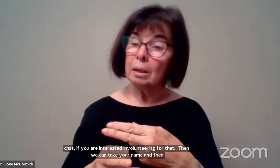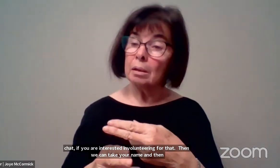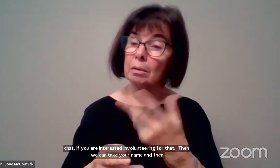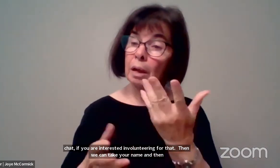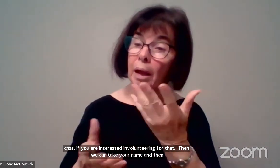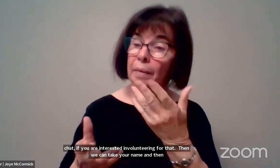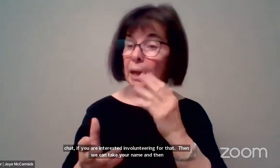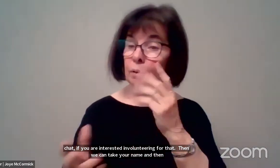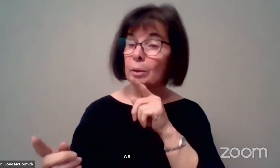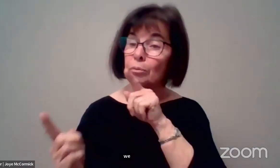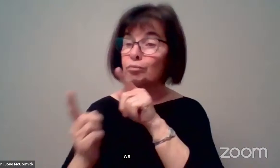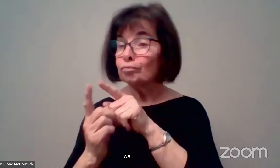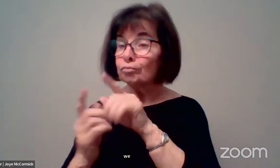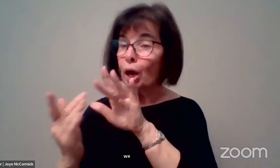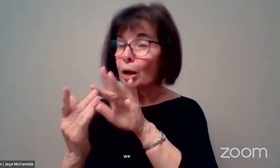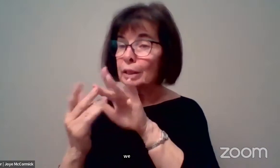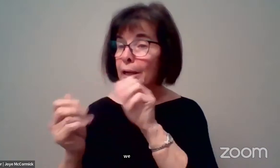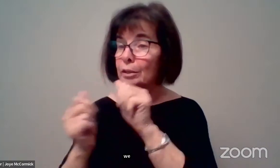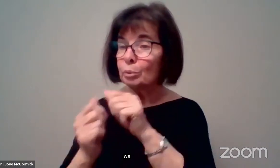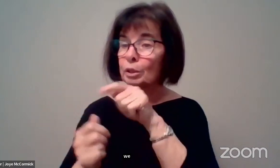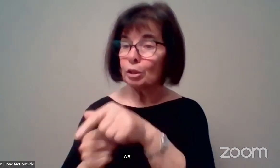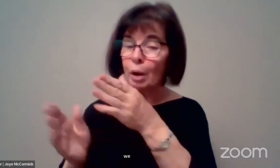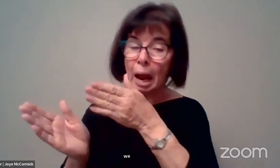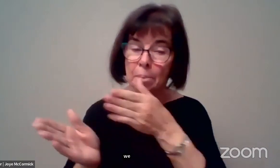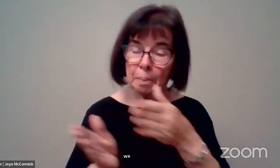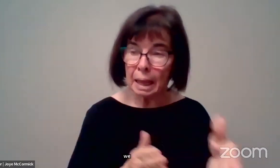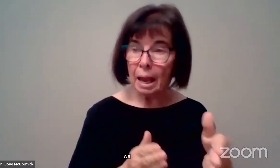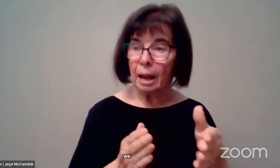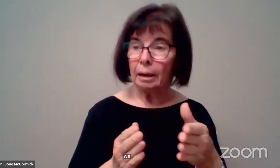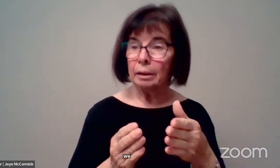convene with you to plan the May meeting.